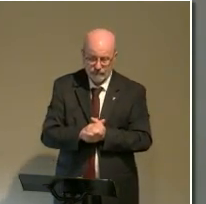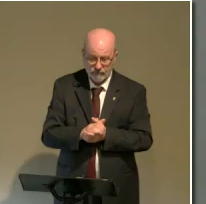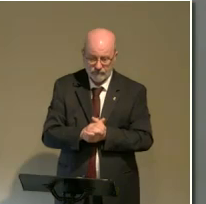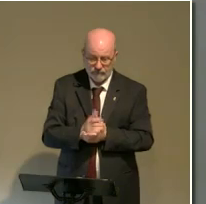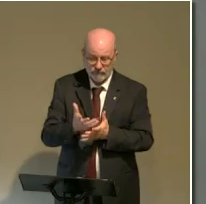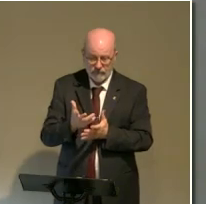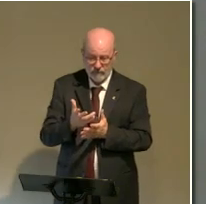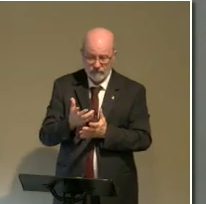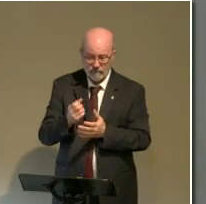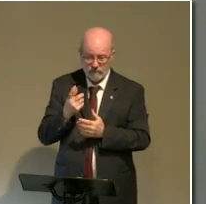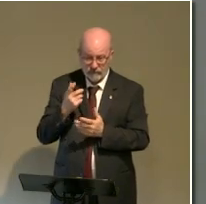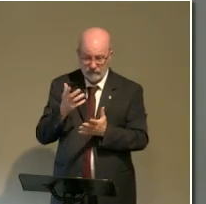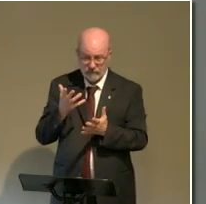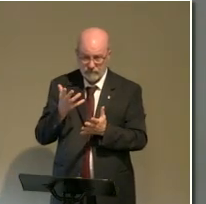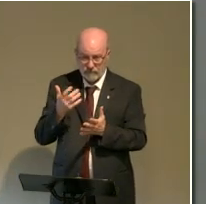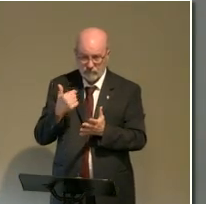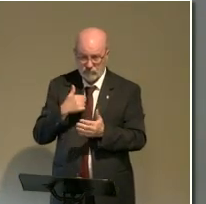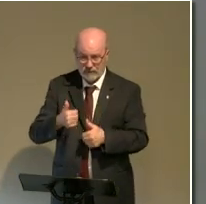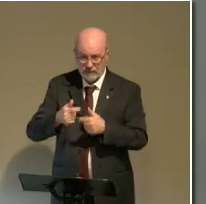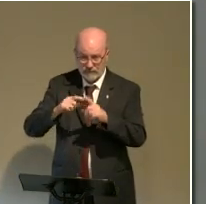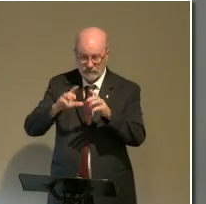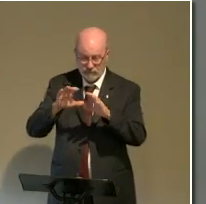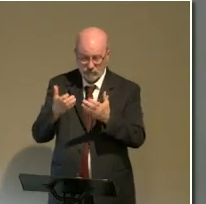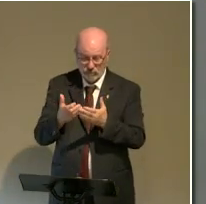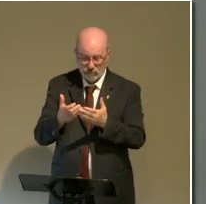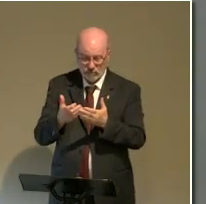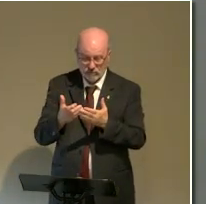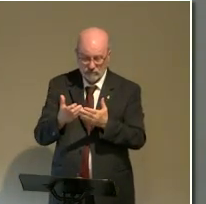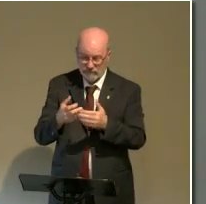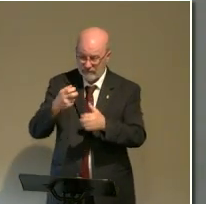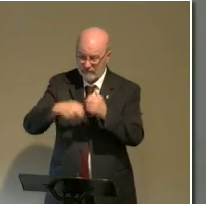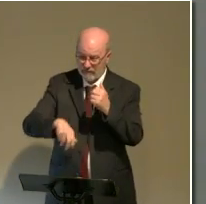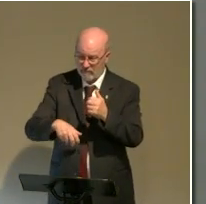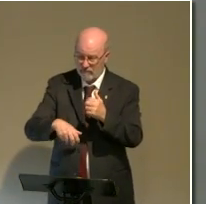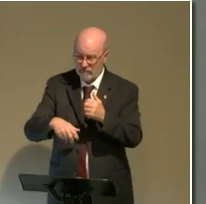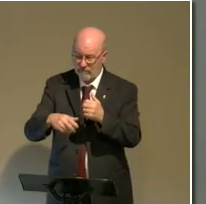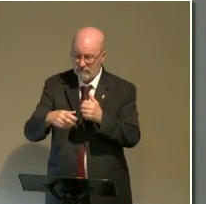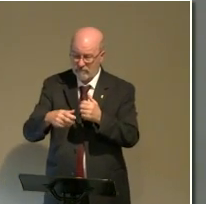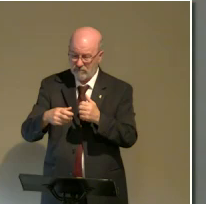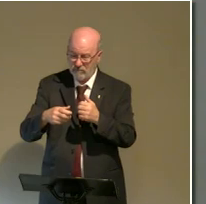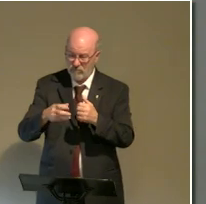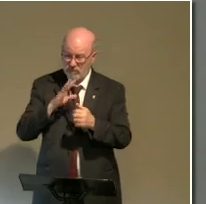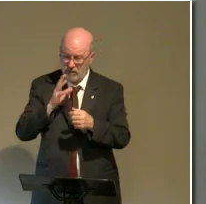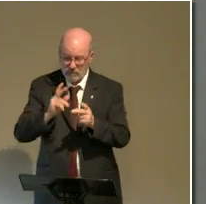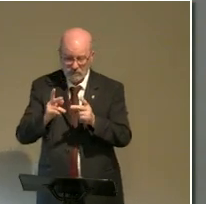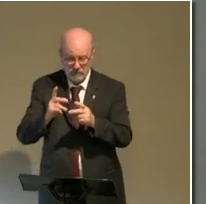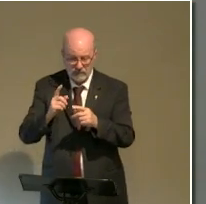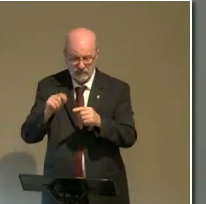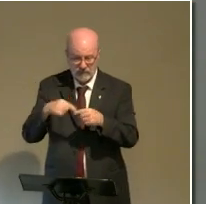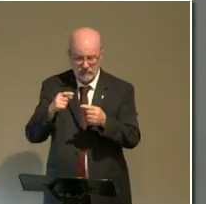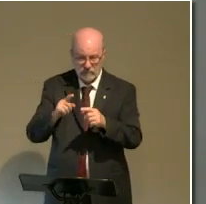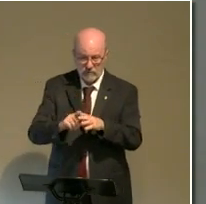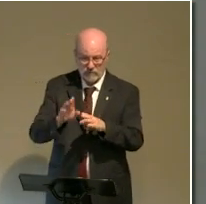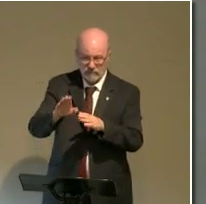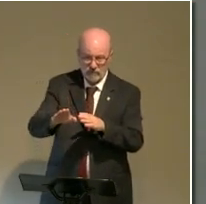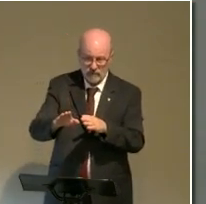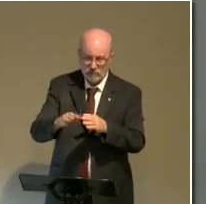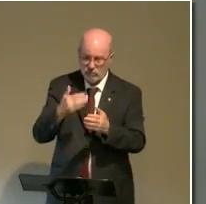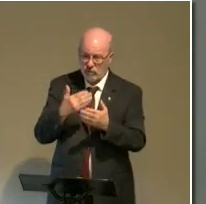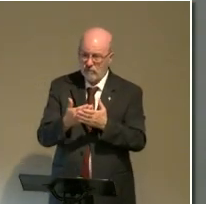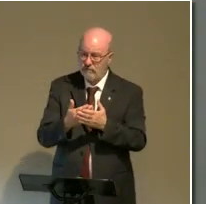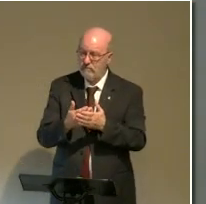It kind of makes sense. We're living in a different world, right? It's very tough. Okay, it's tough. But as soon as you take that first step, you're